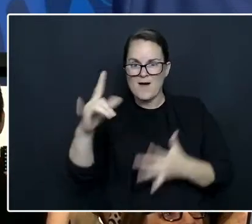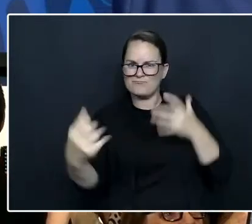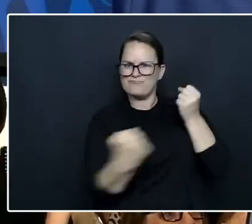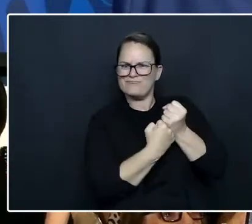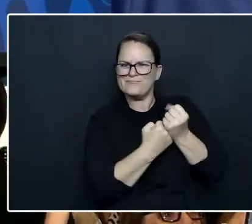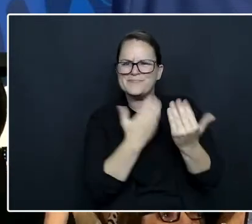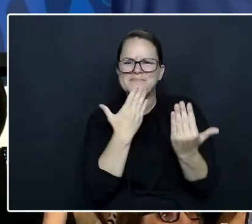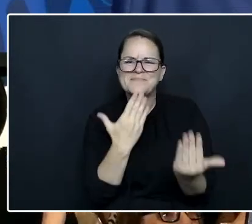Thank you.